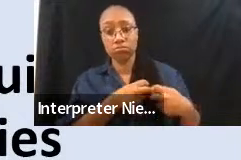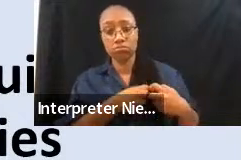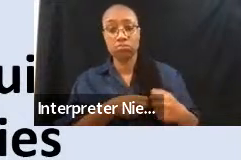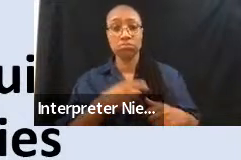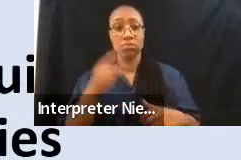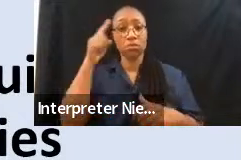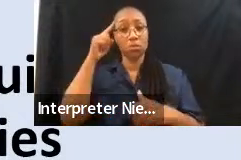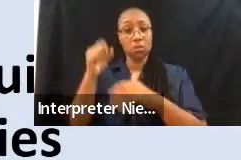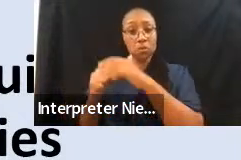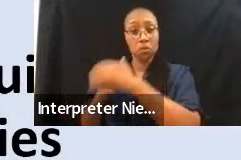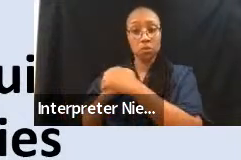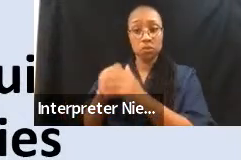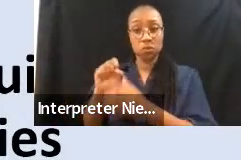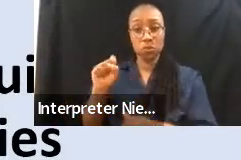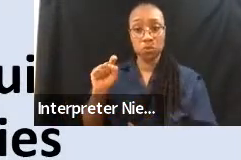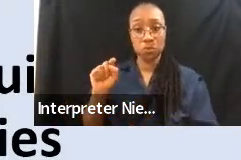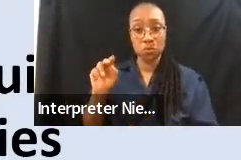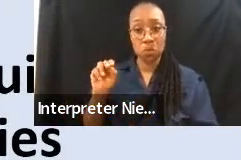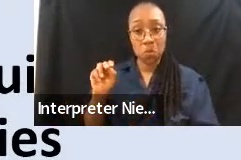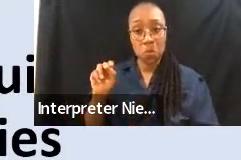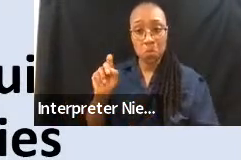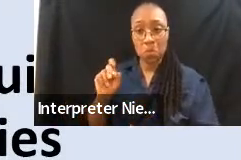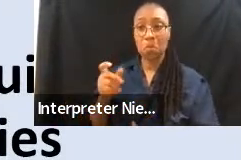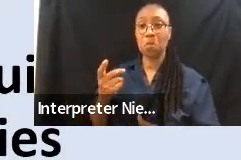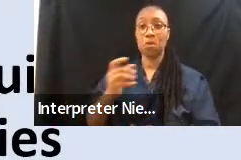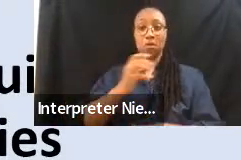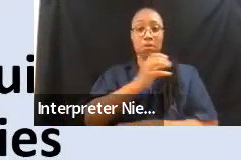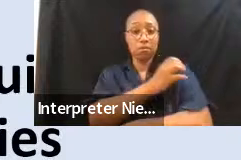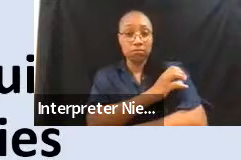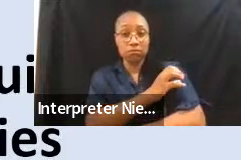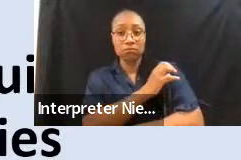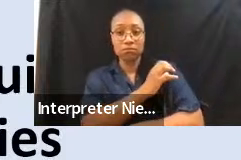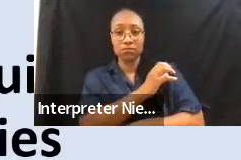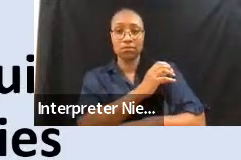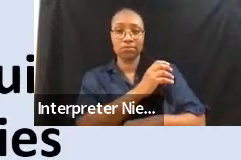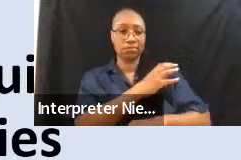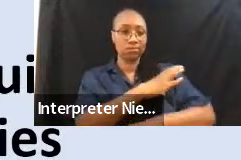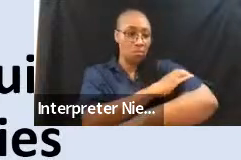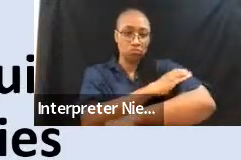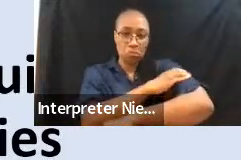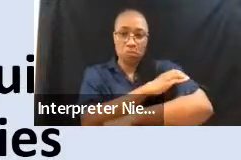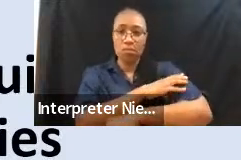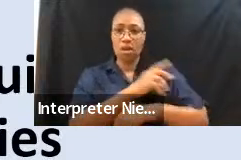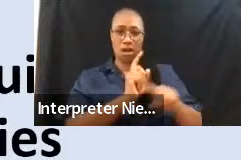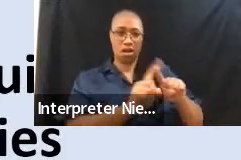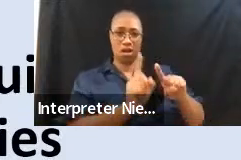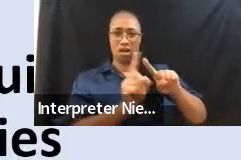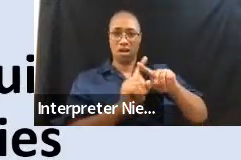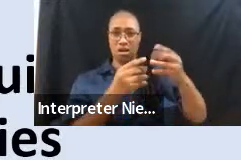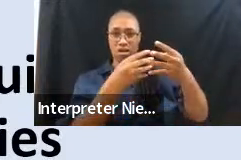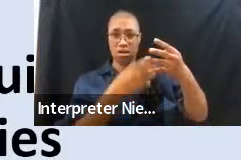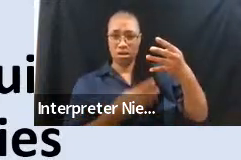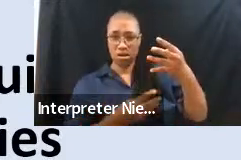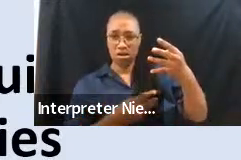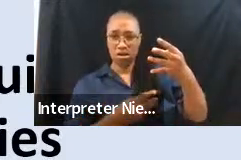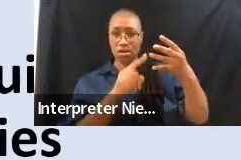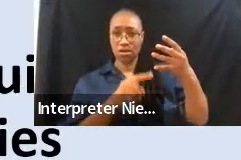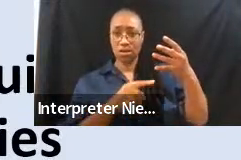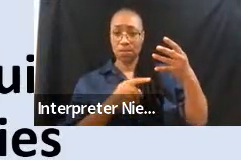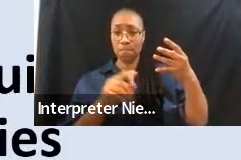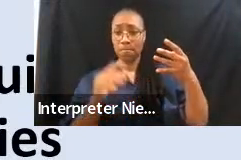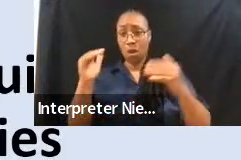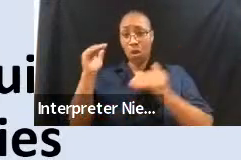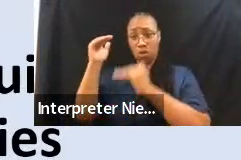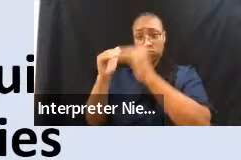blood pressure, high cholesterol, adults with physical disabilities continue to face these significant physical